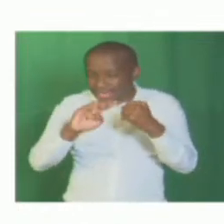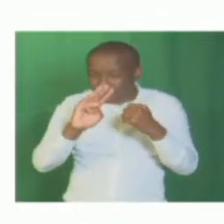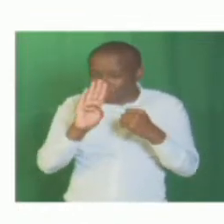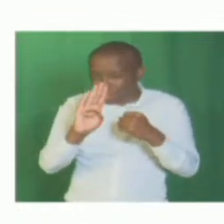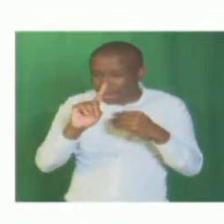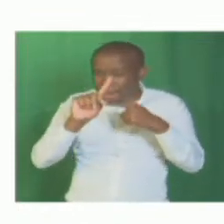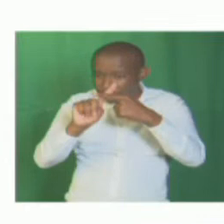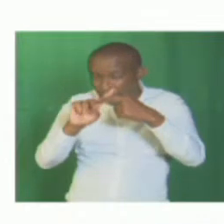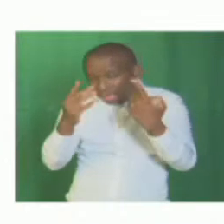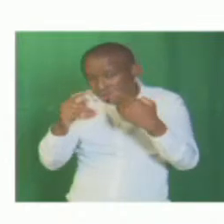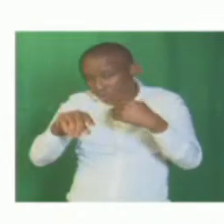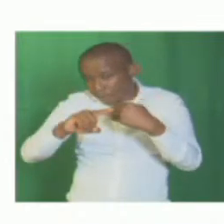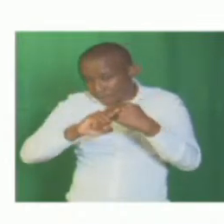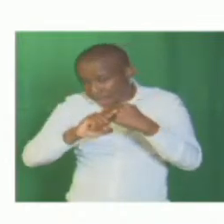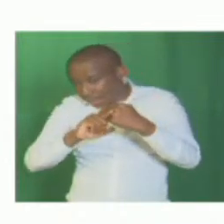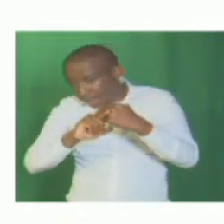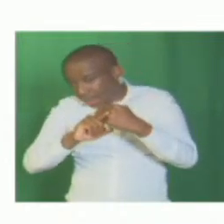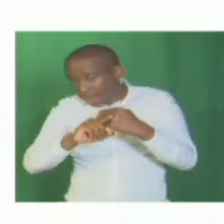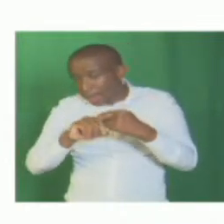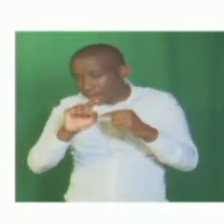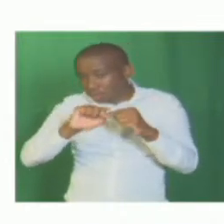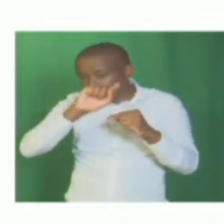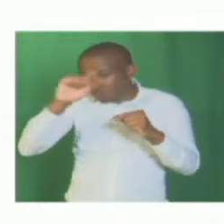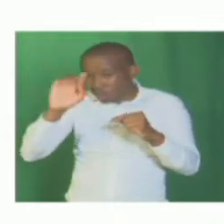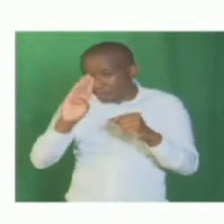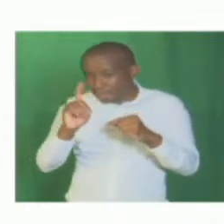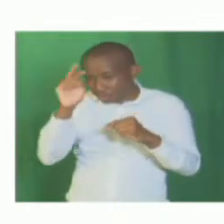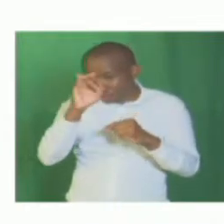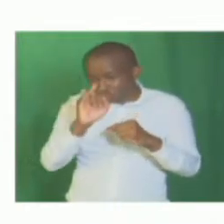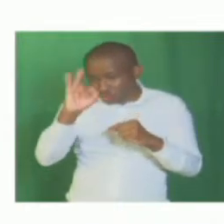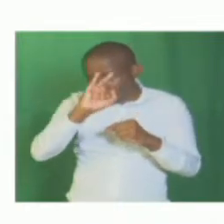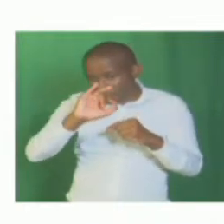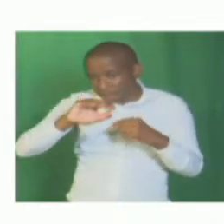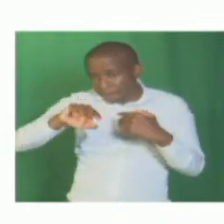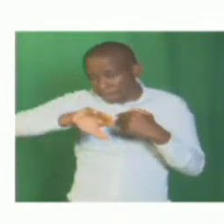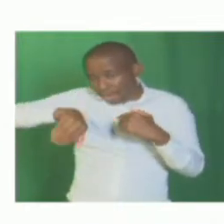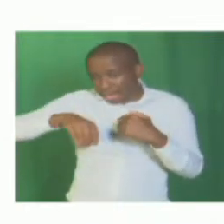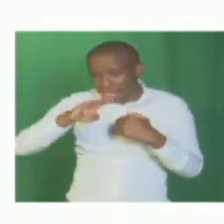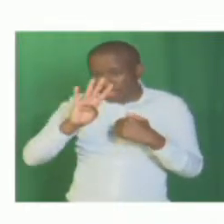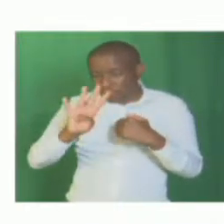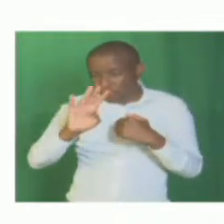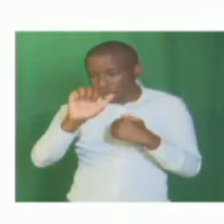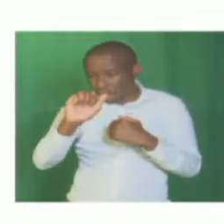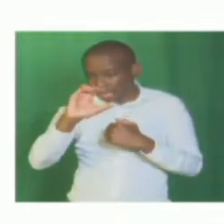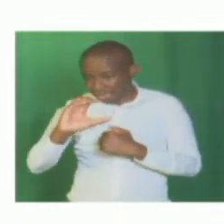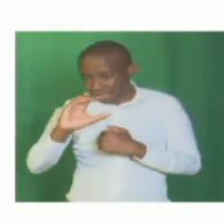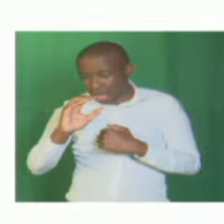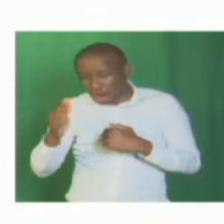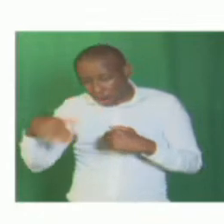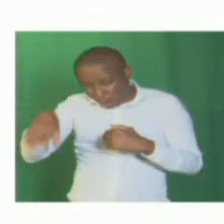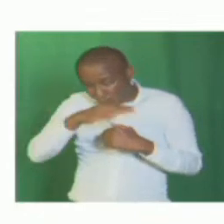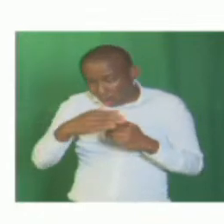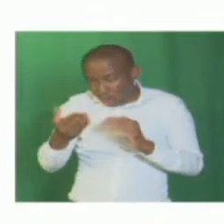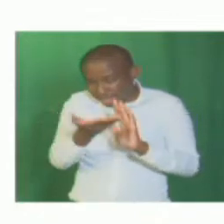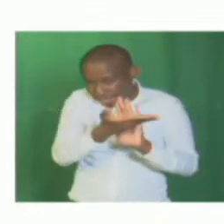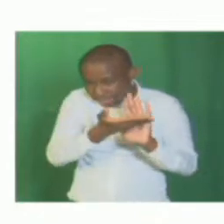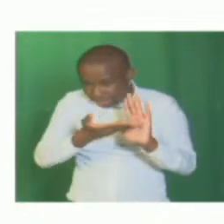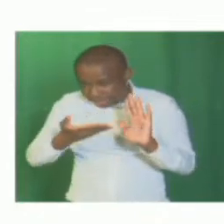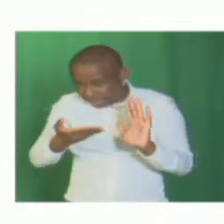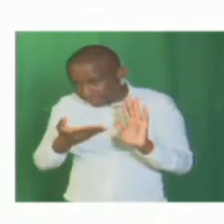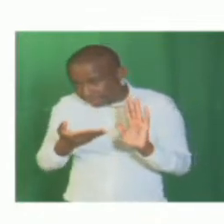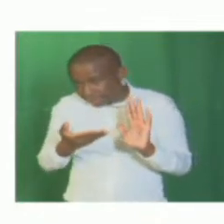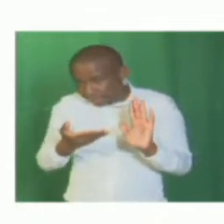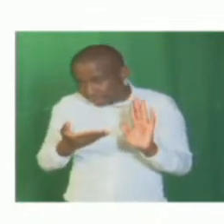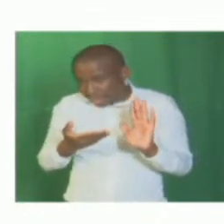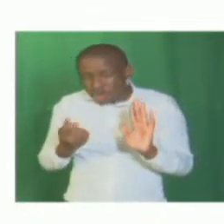minus the square root of b squared minus 4ac divided, all divided by. We